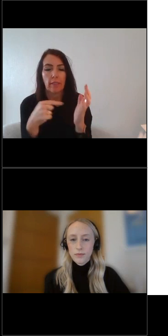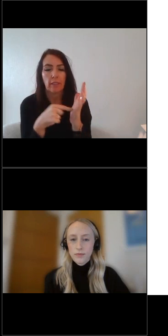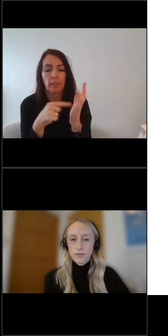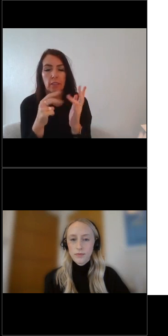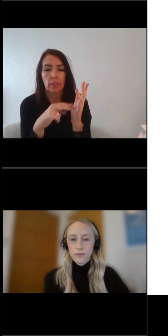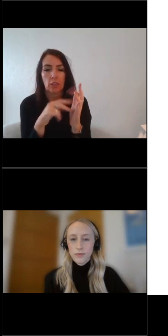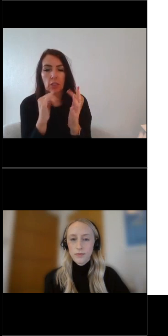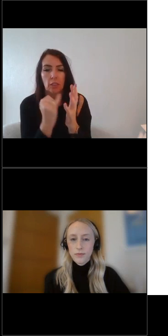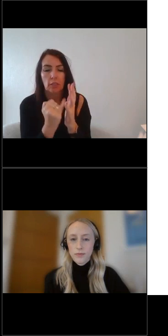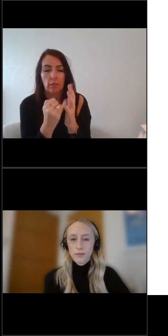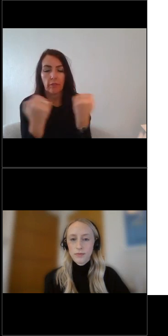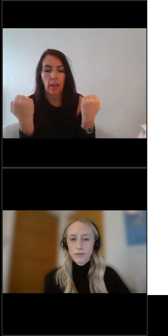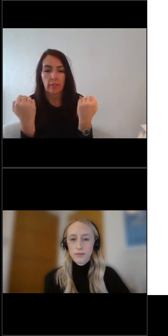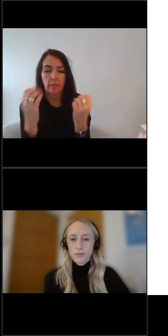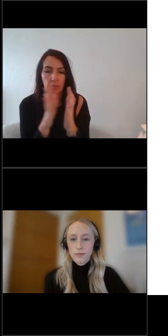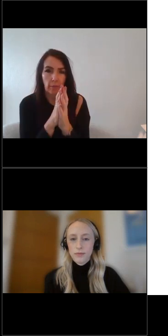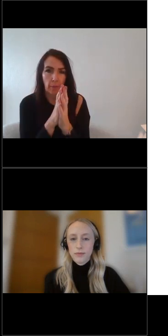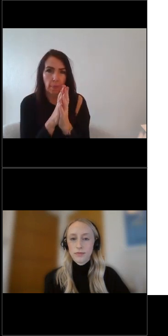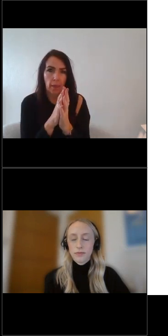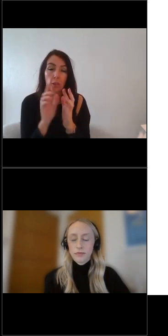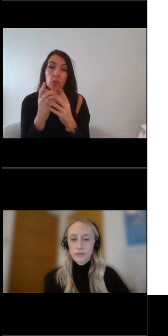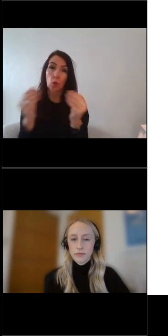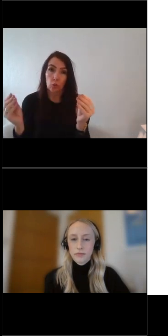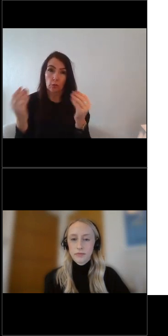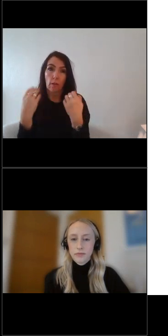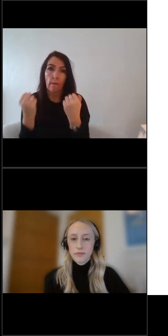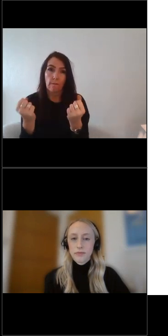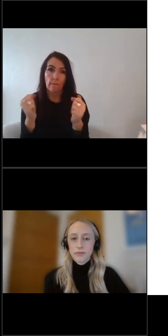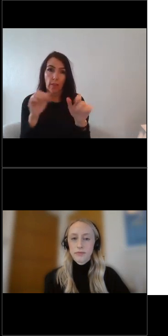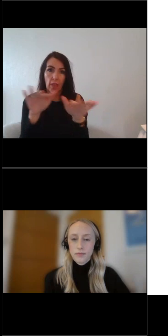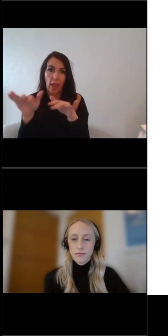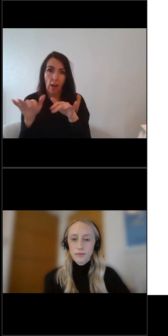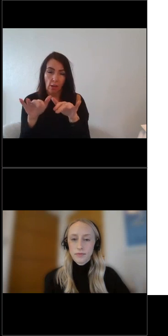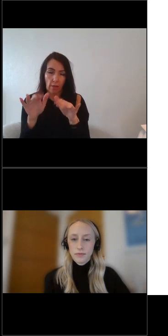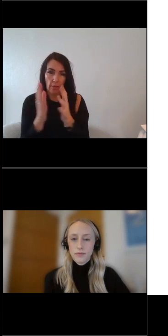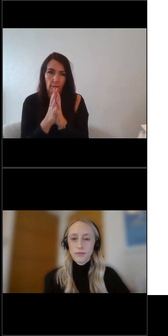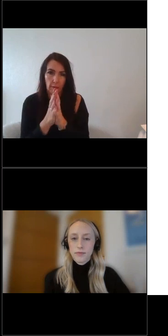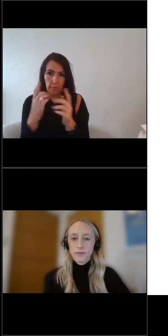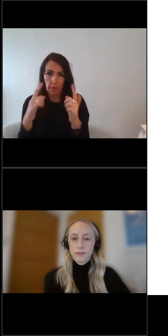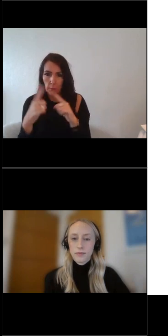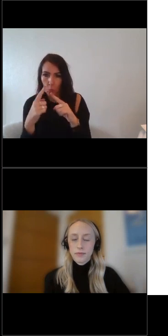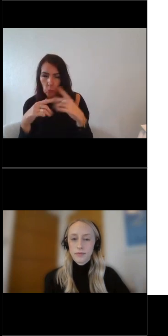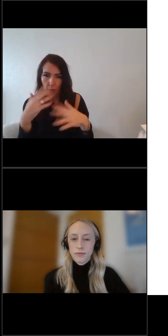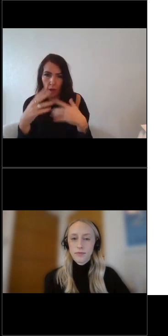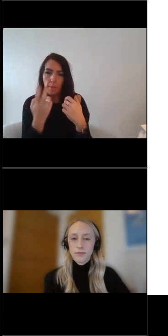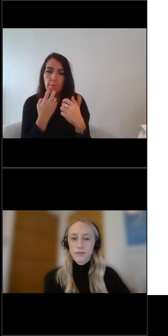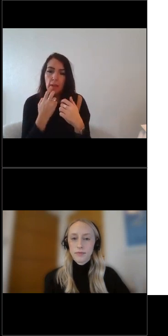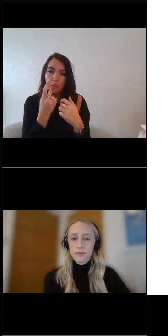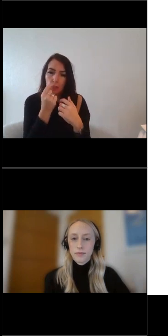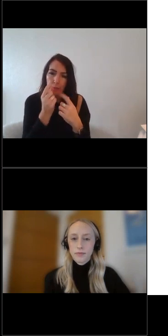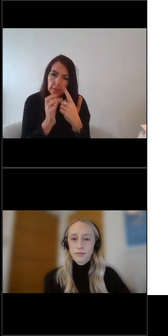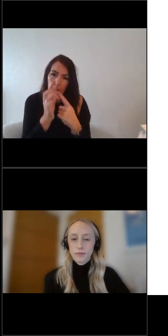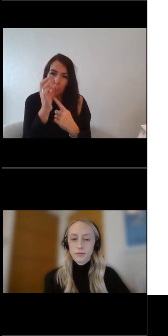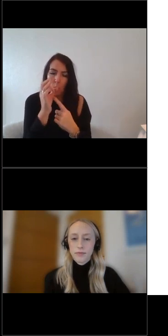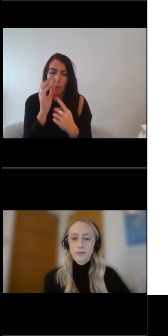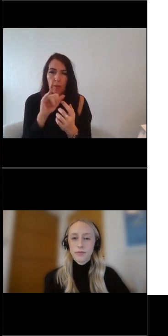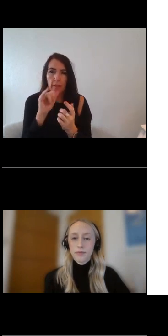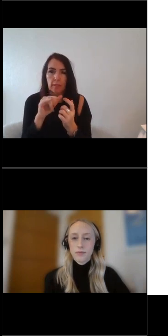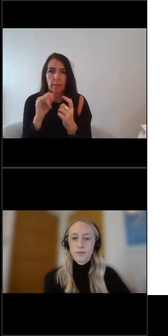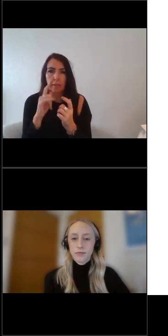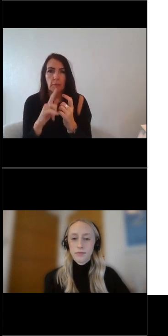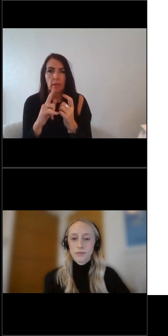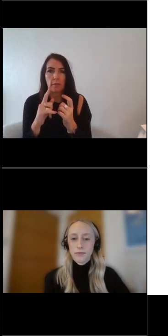7-ton vans. So yeah, the solutions are there. The charging is getting quicker, the battery capacities are getting better. I